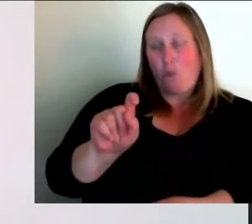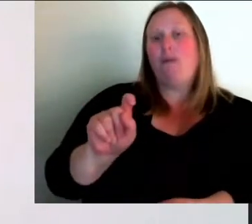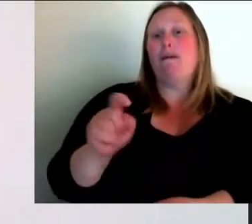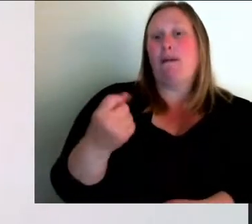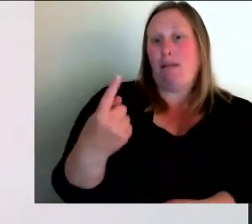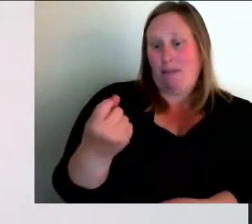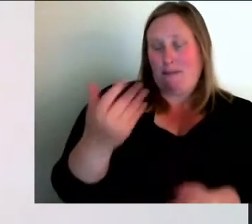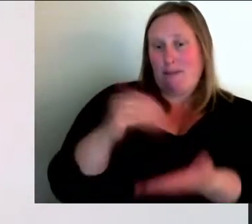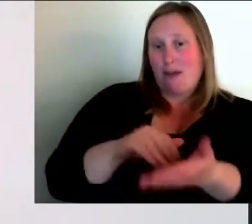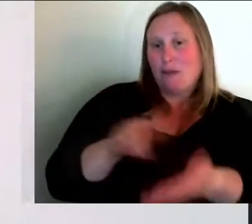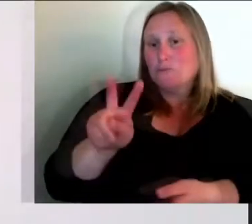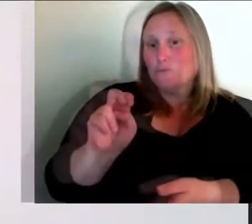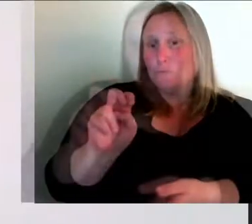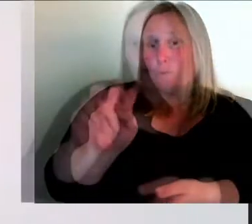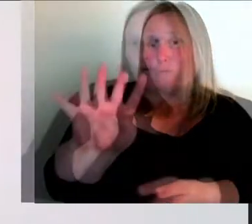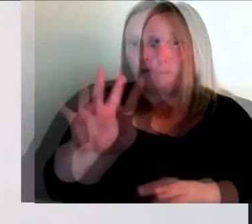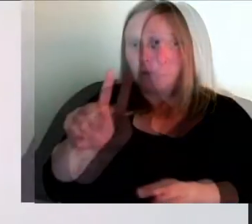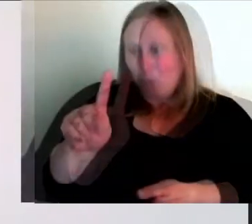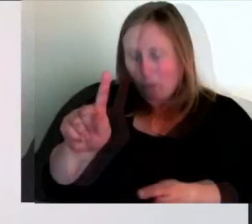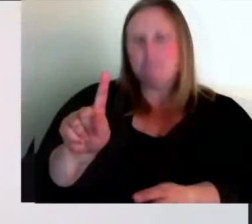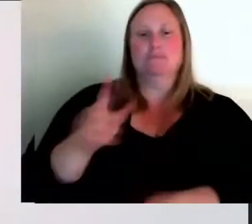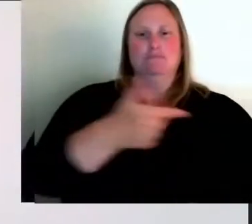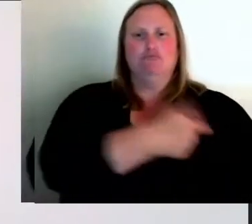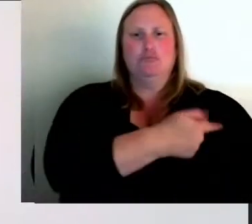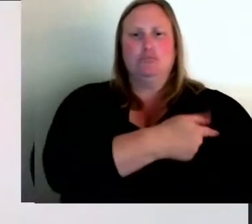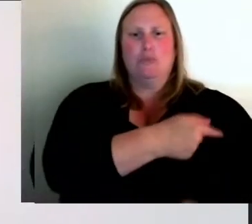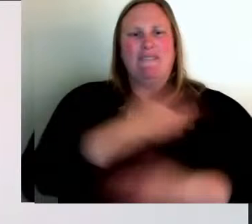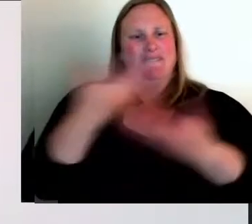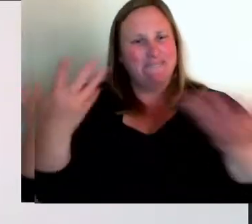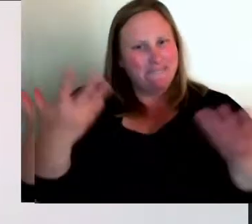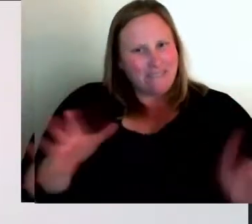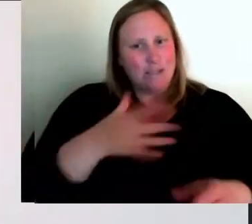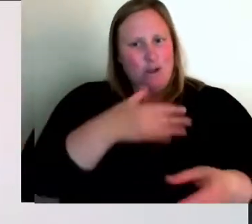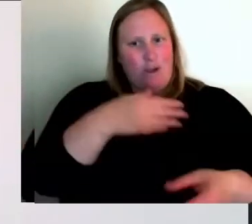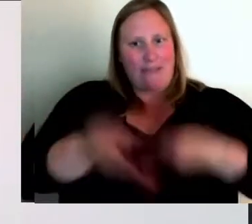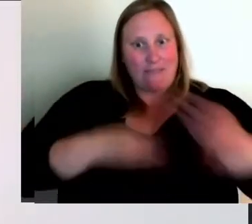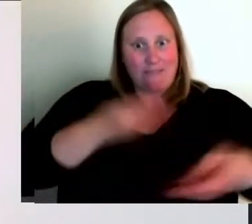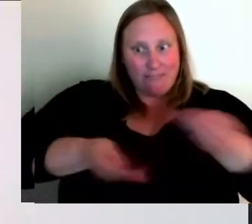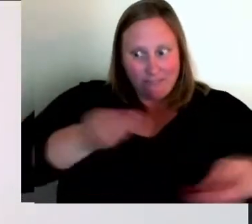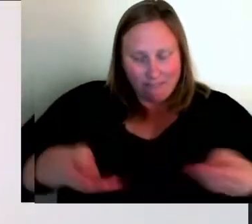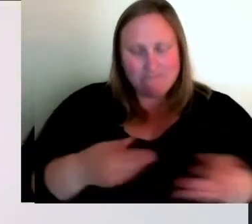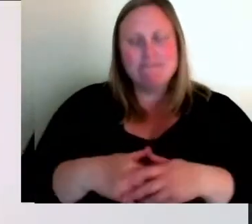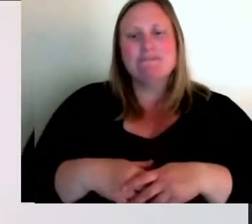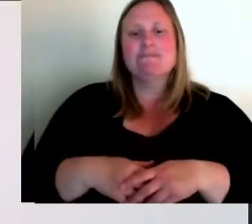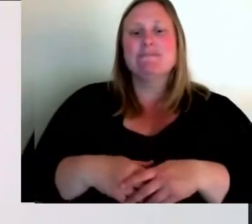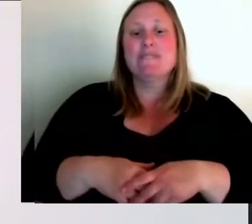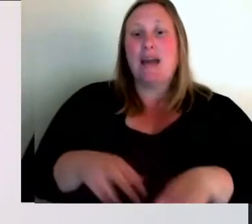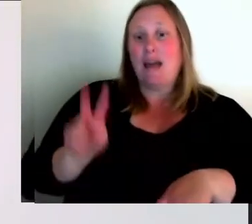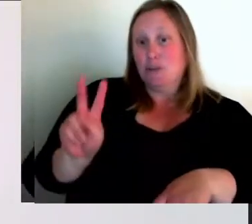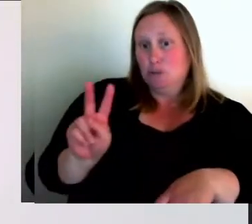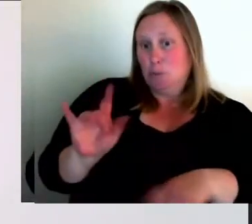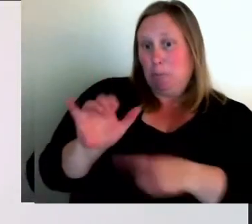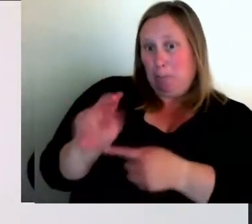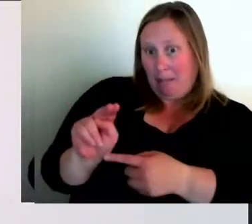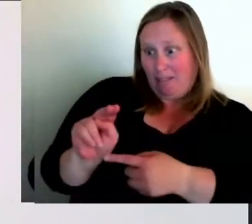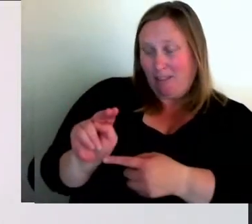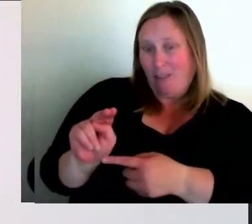5,111,247 doses of COVID-19 vaccine have been administered to date, and